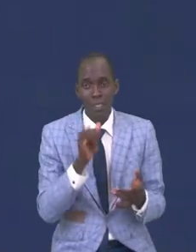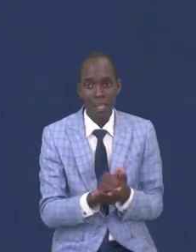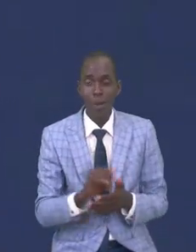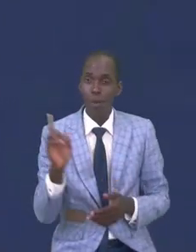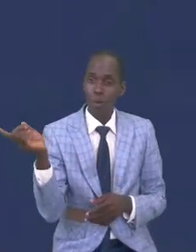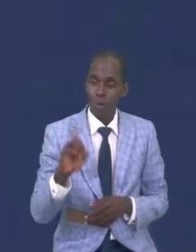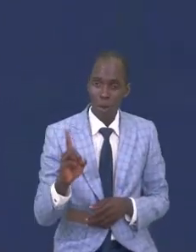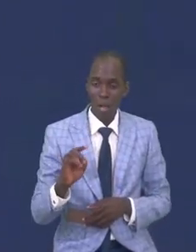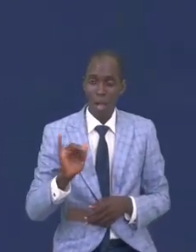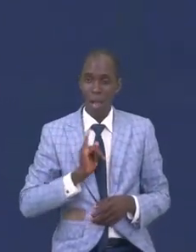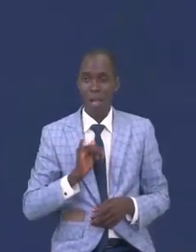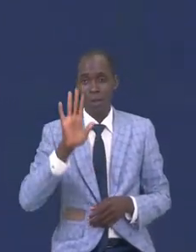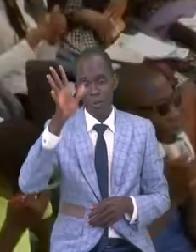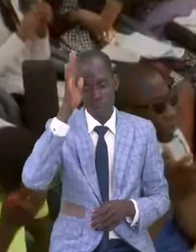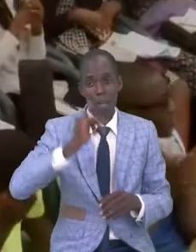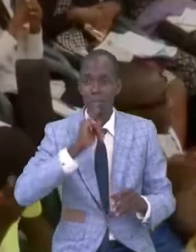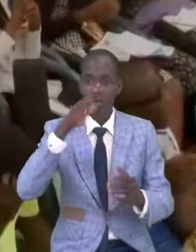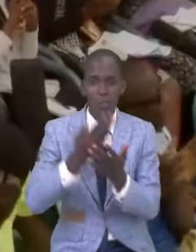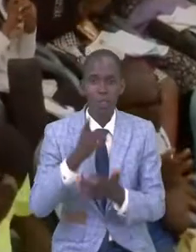gotten to, you will get there.